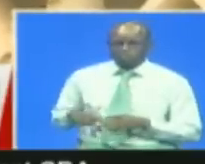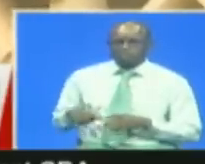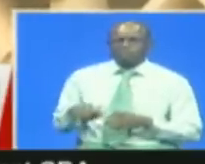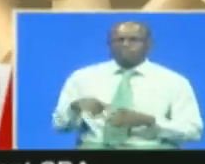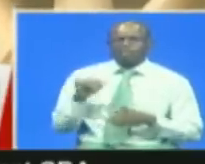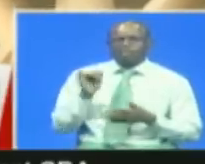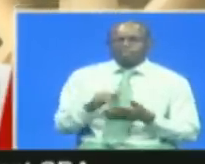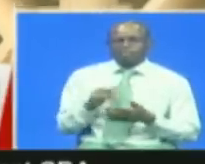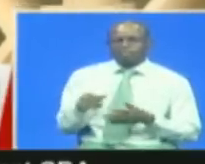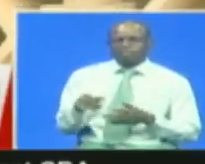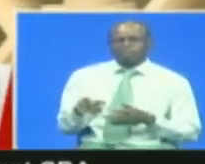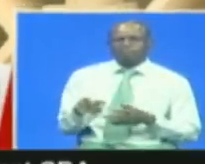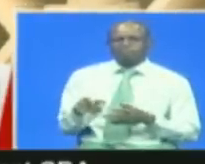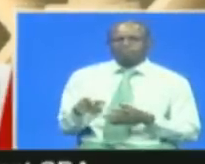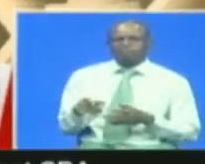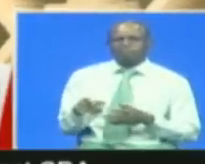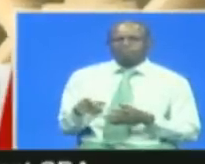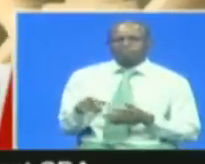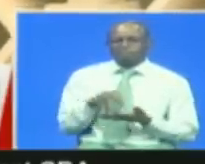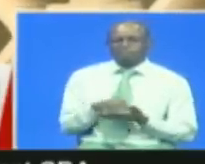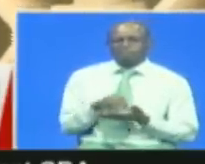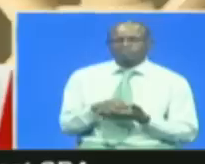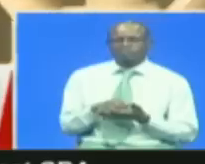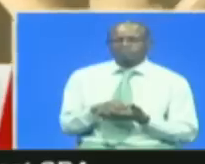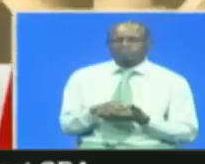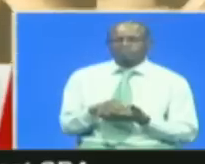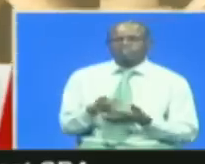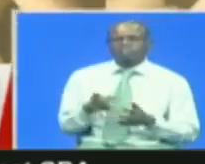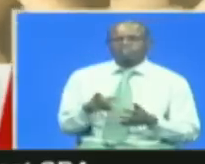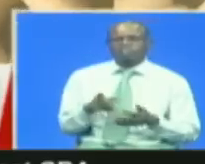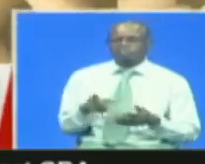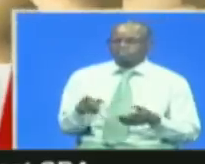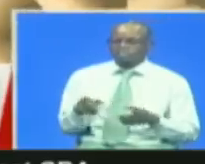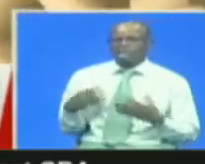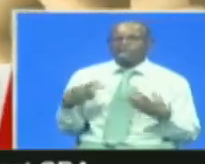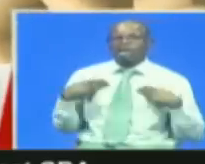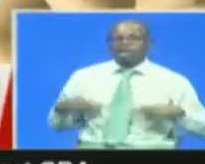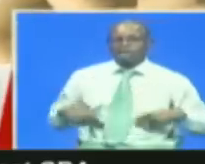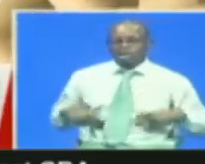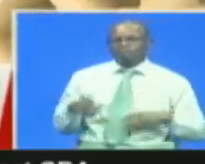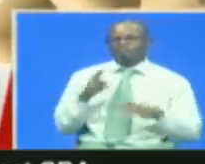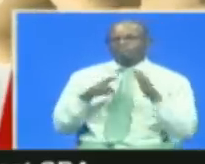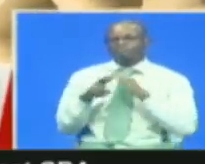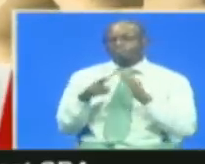example, the matter in question, or the matter in context, the health bills,